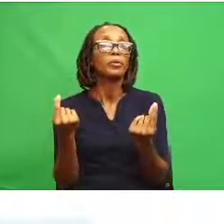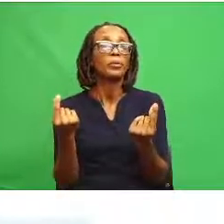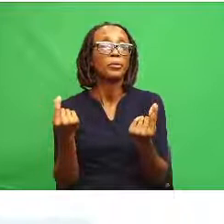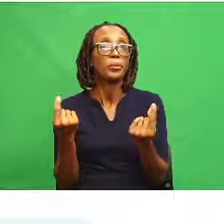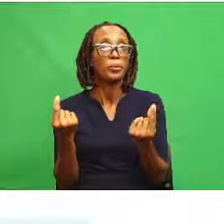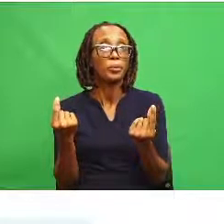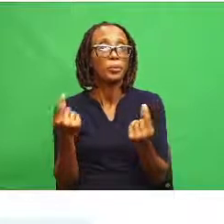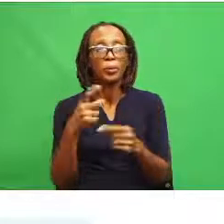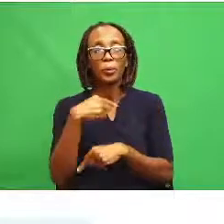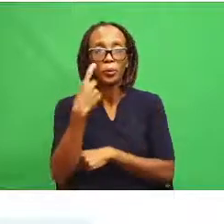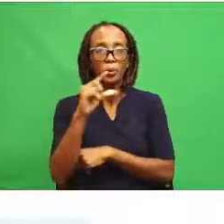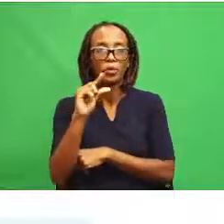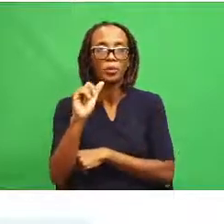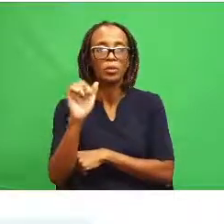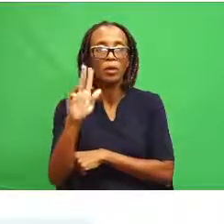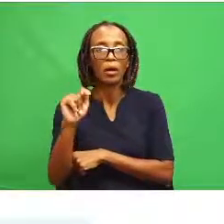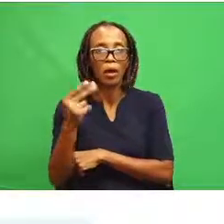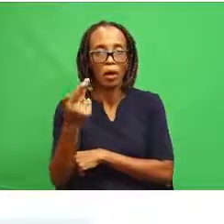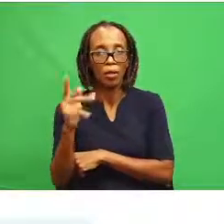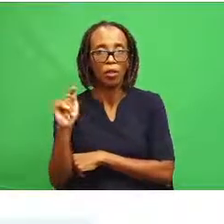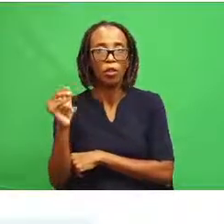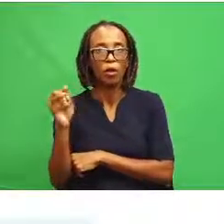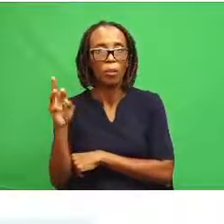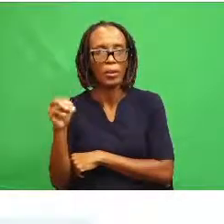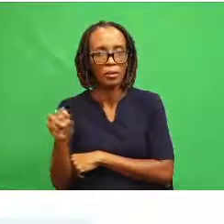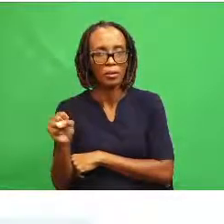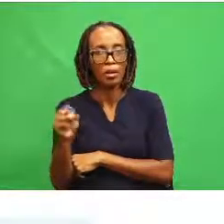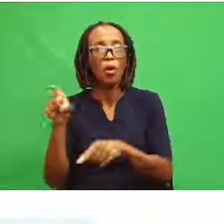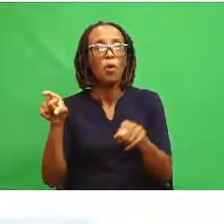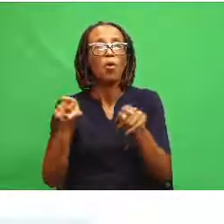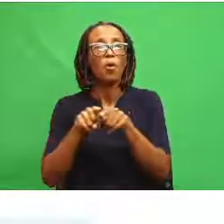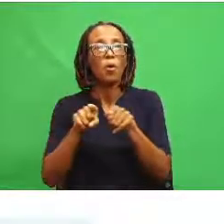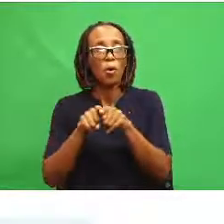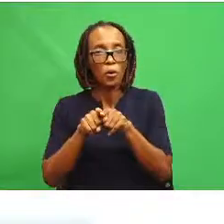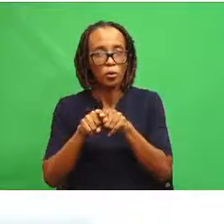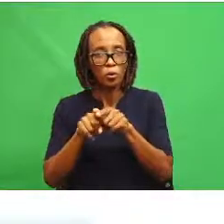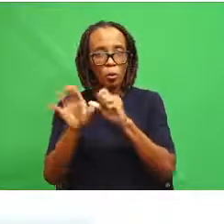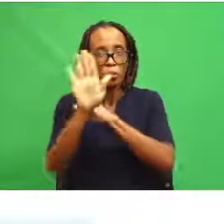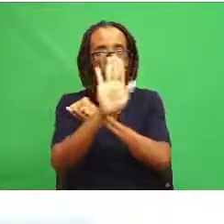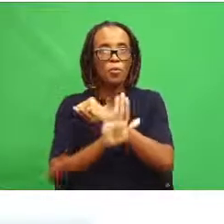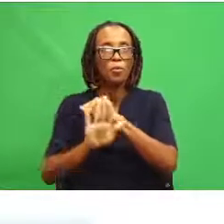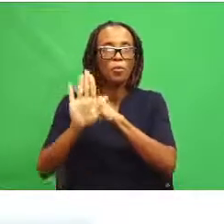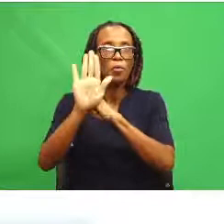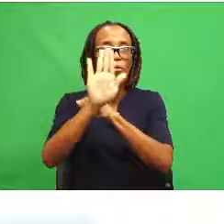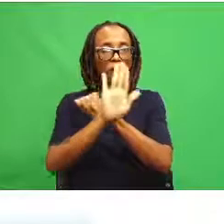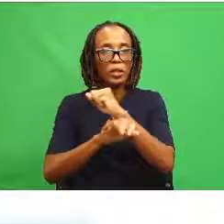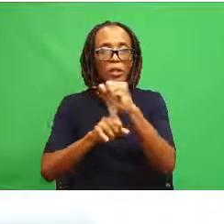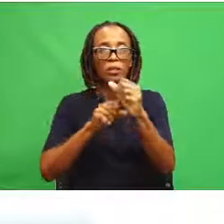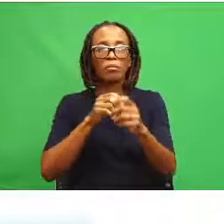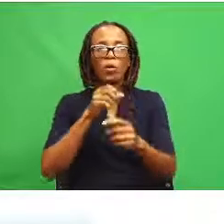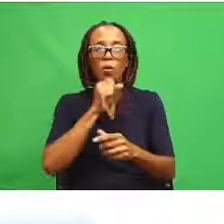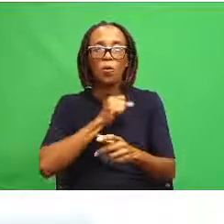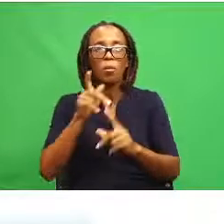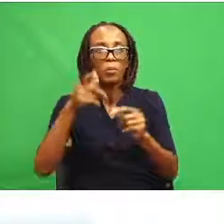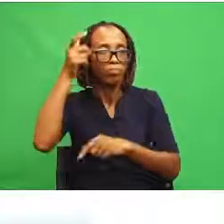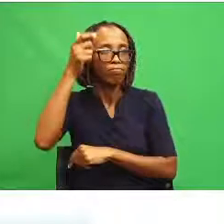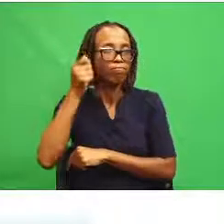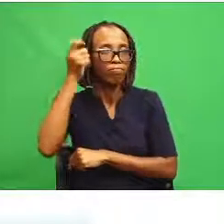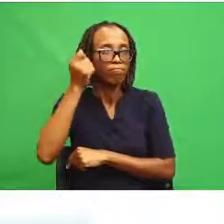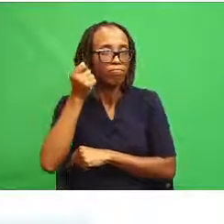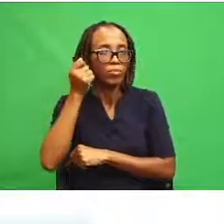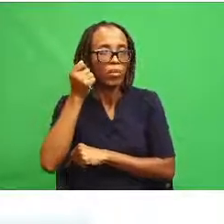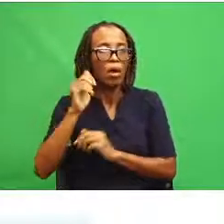was Mr. Garth Thomas once again. And we also heard about safeguarding the senior citizens grants and the tips for